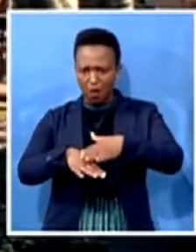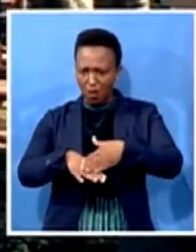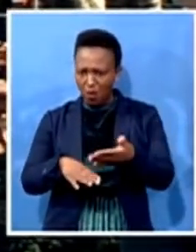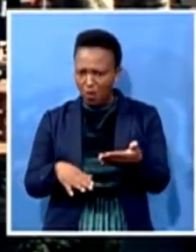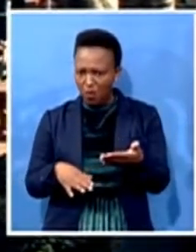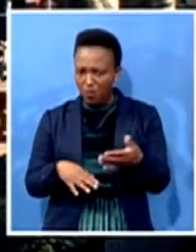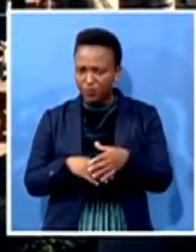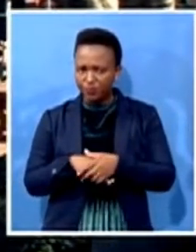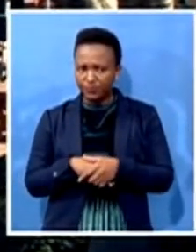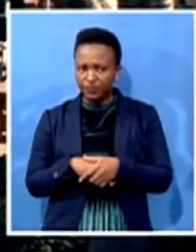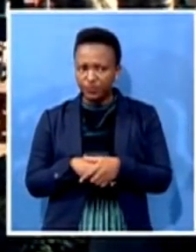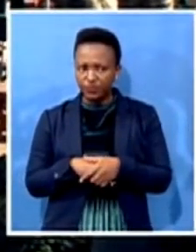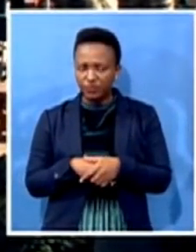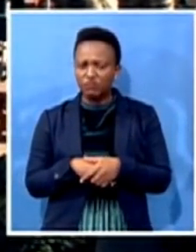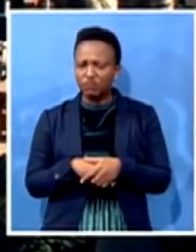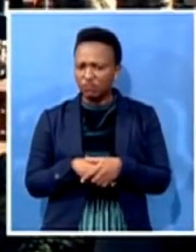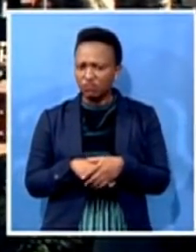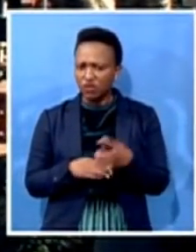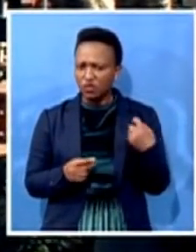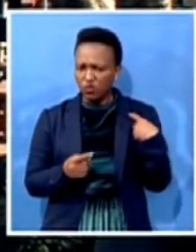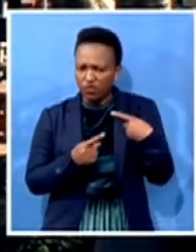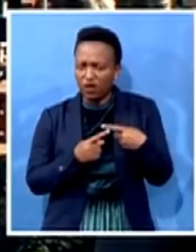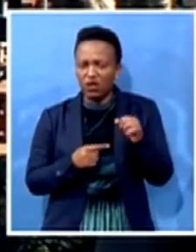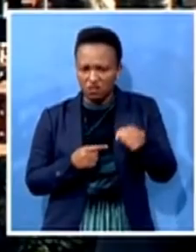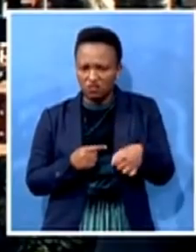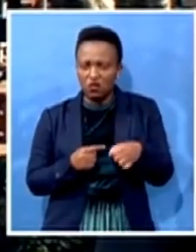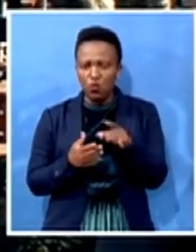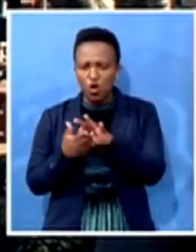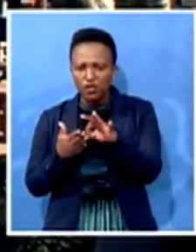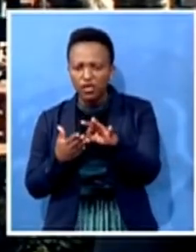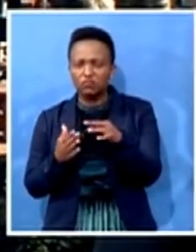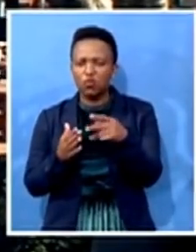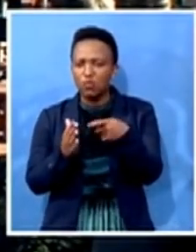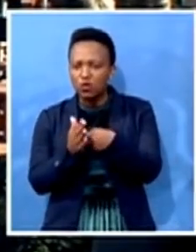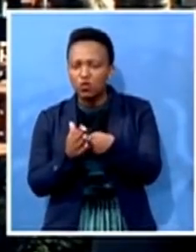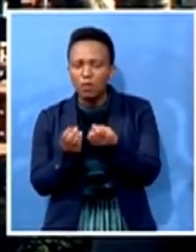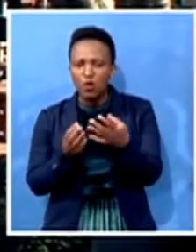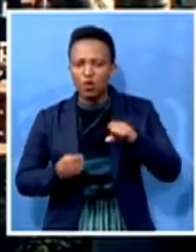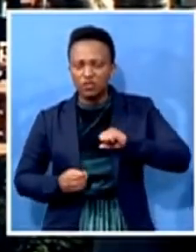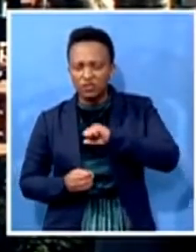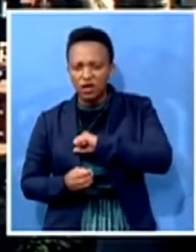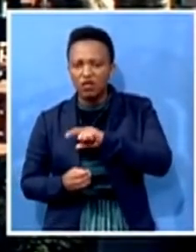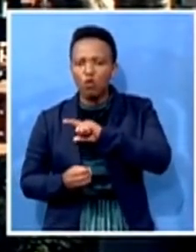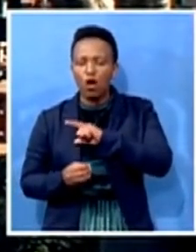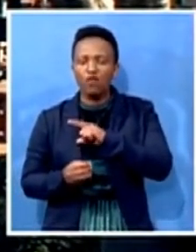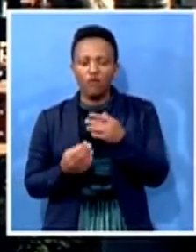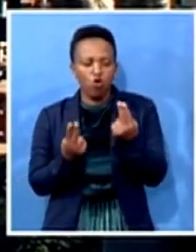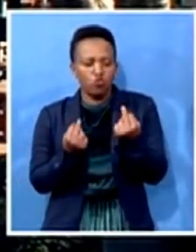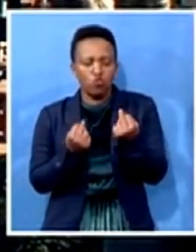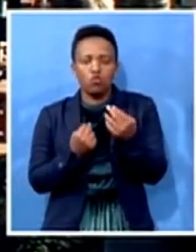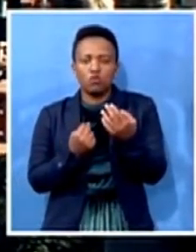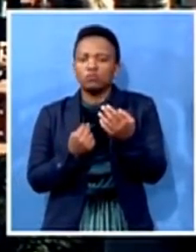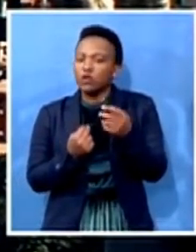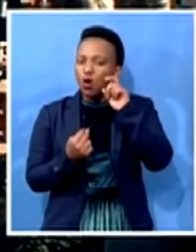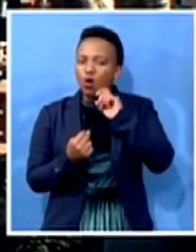and contracting a lot of staff, particularly for our existing facilities like Bara, Tembisa, Kalafong, and